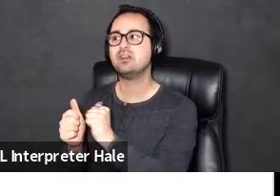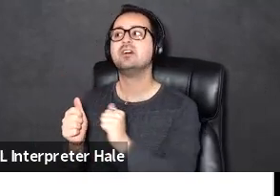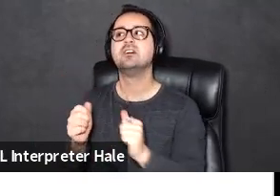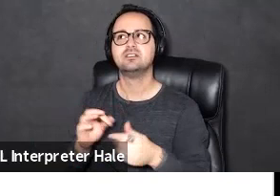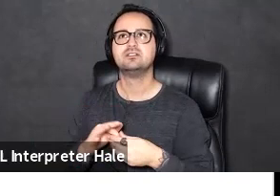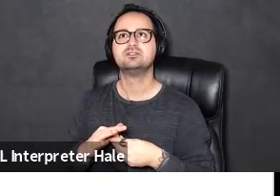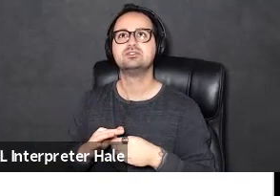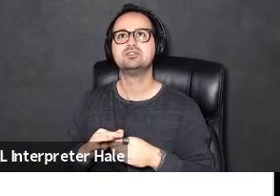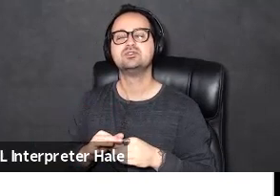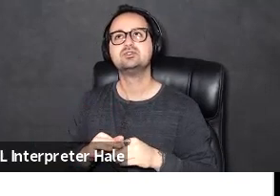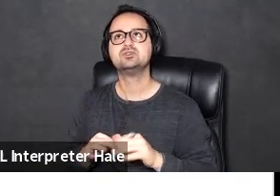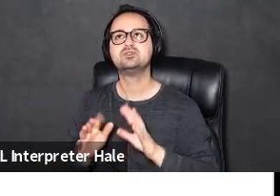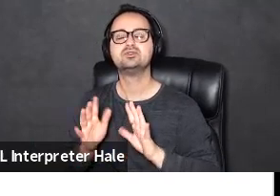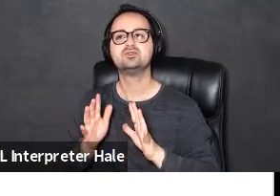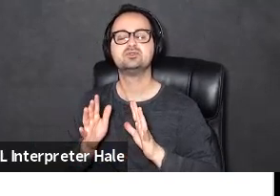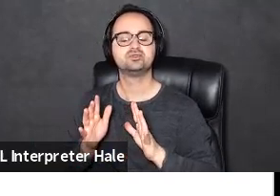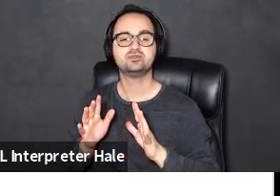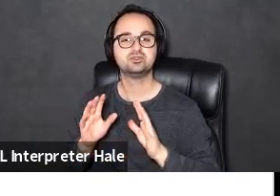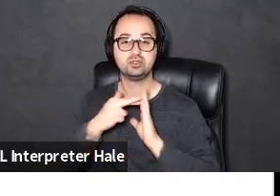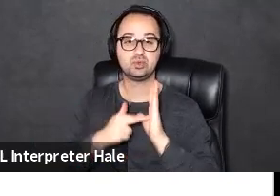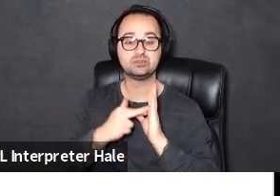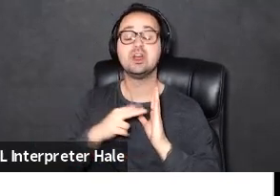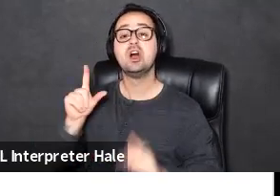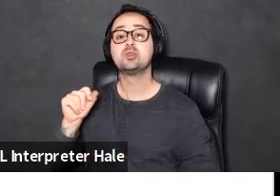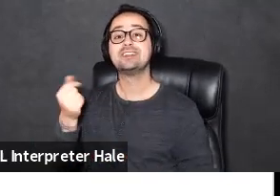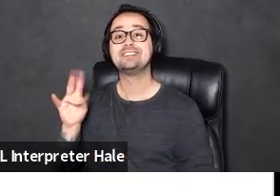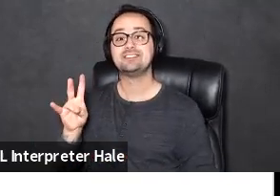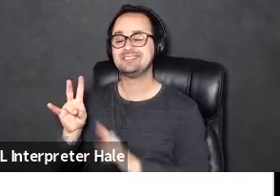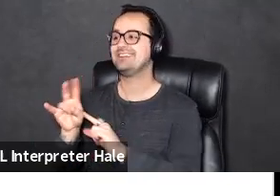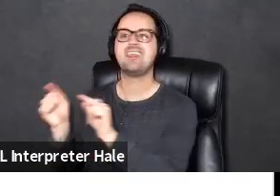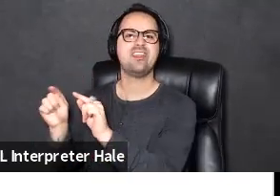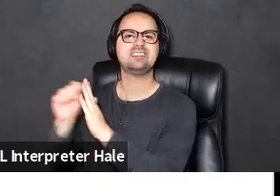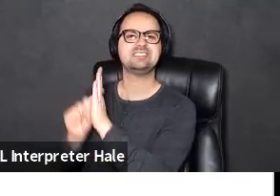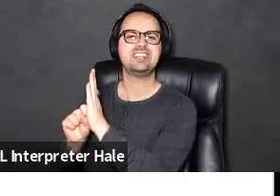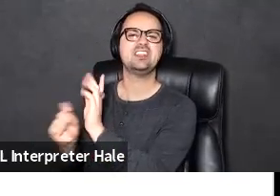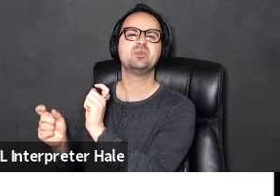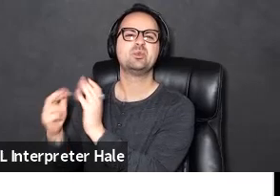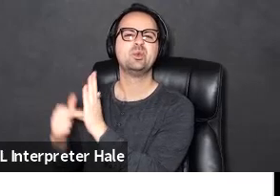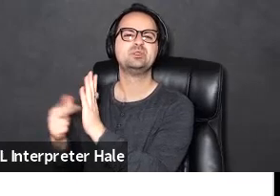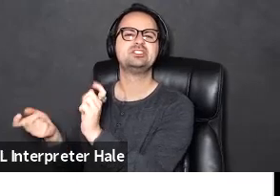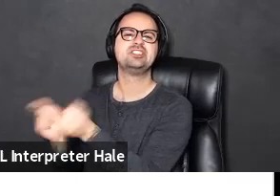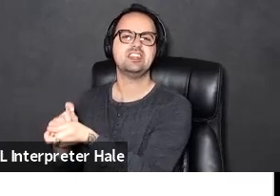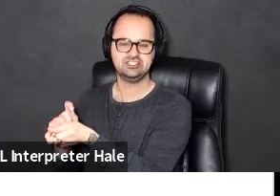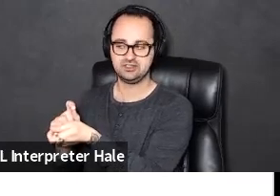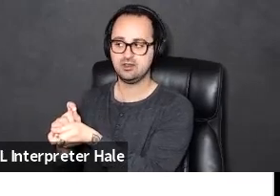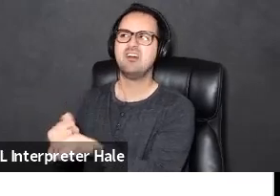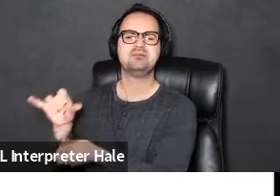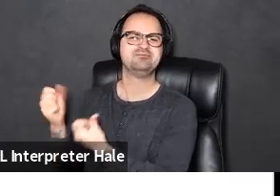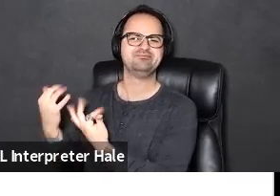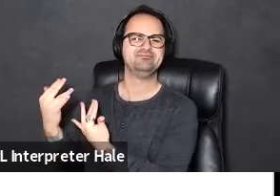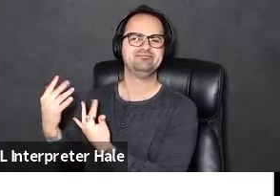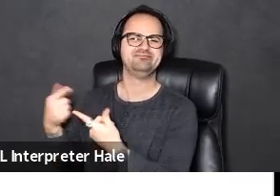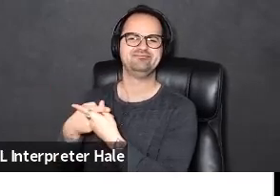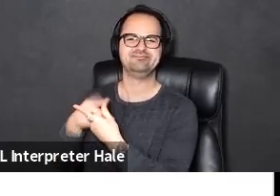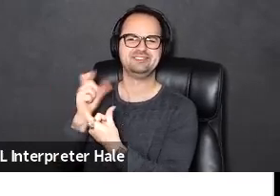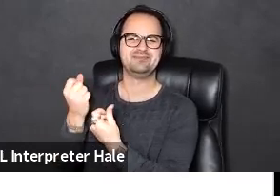to some of the provisions in 2017, that changed. So what they were able to do is to say, wait, that doesn't make sense.